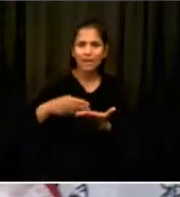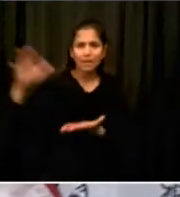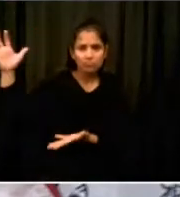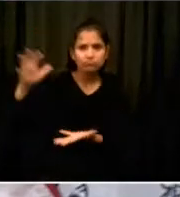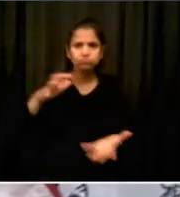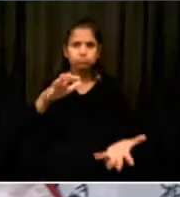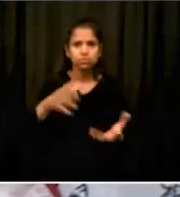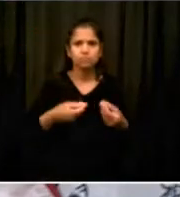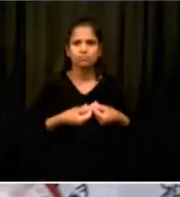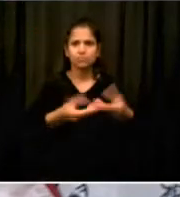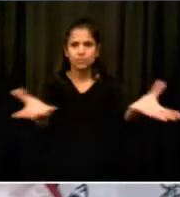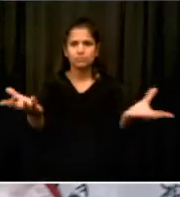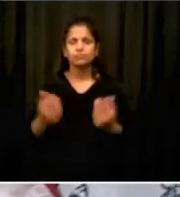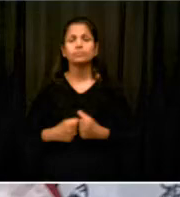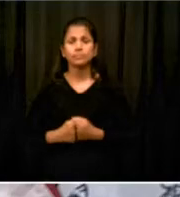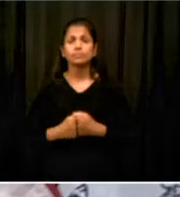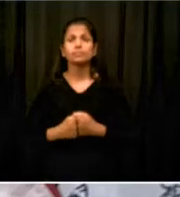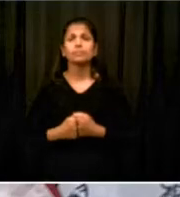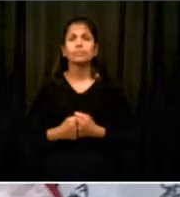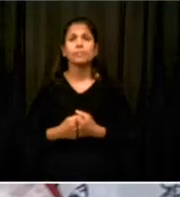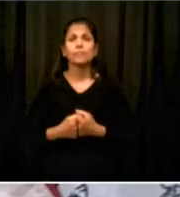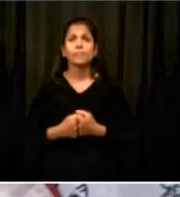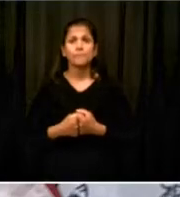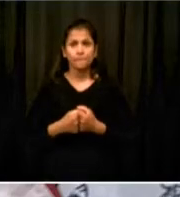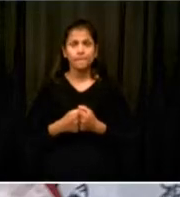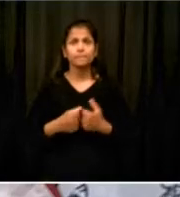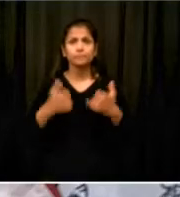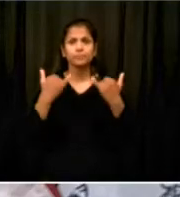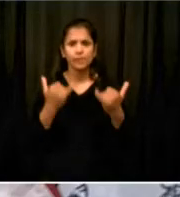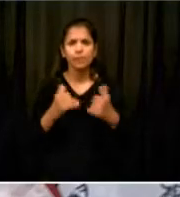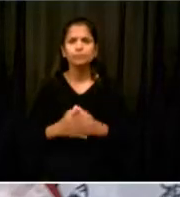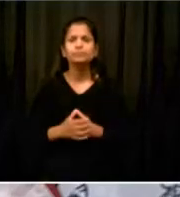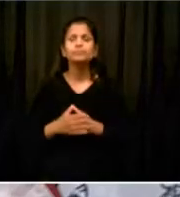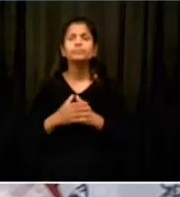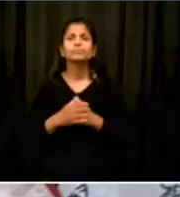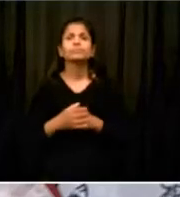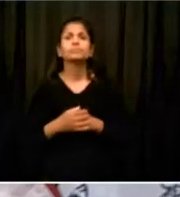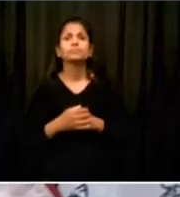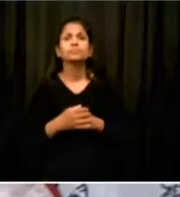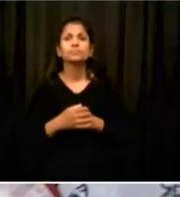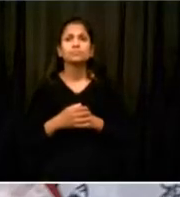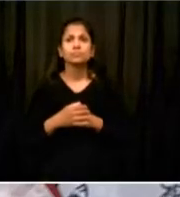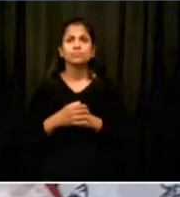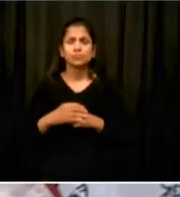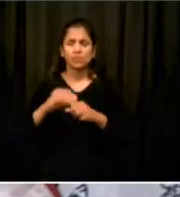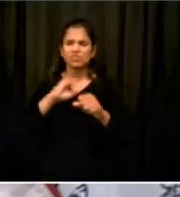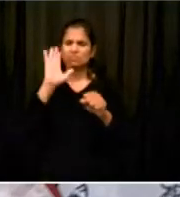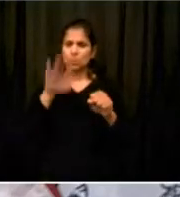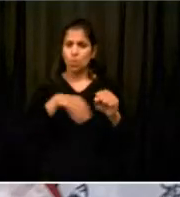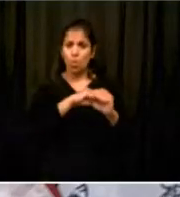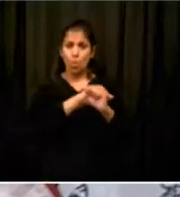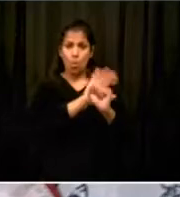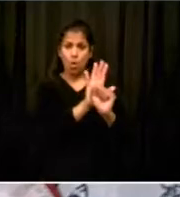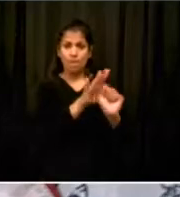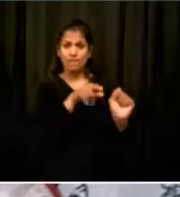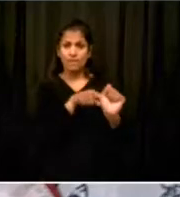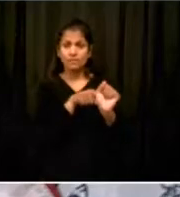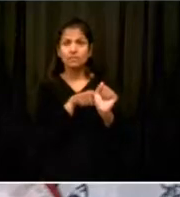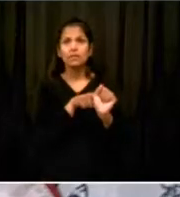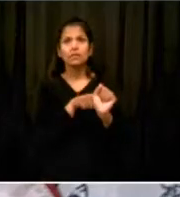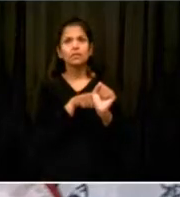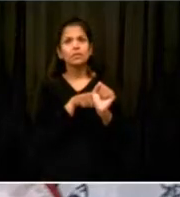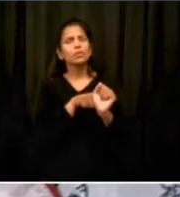city, grassroots efforts to fight back against the virus, to build back communities, to